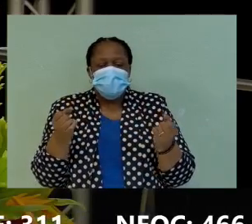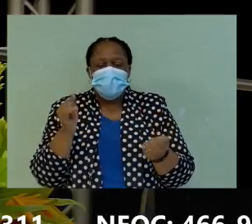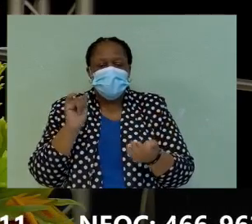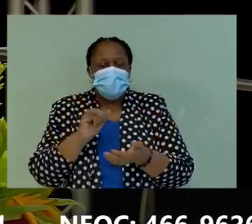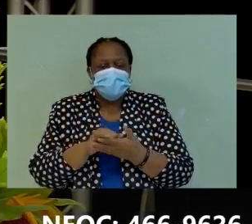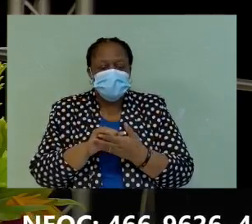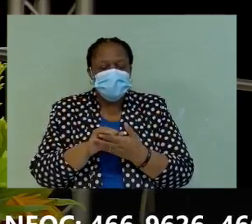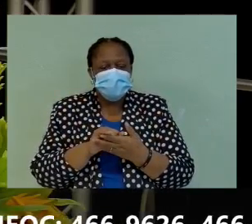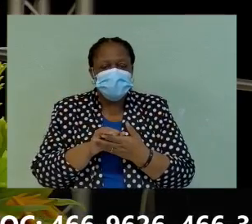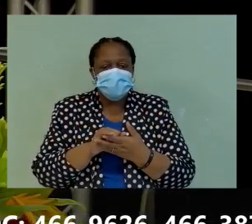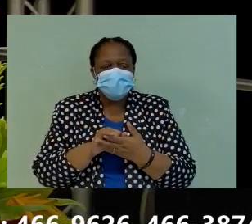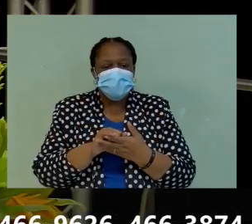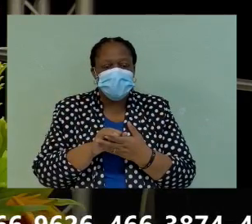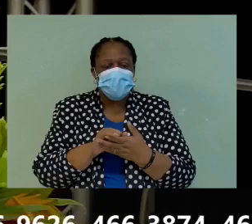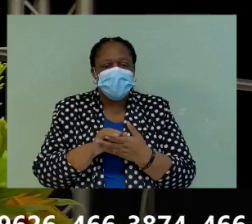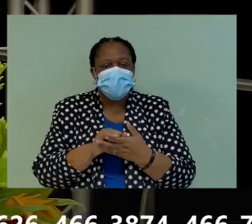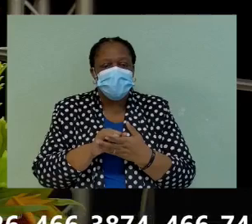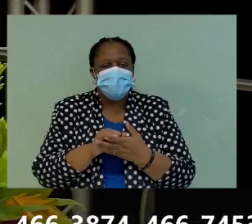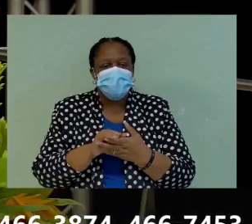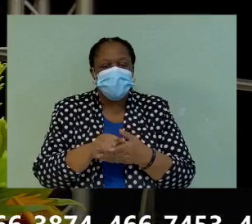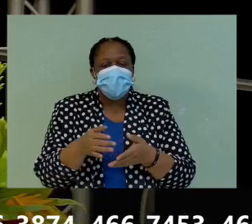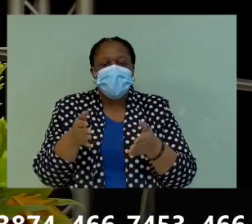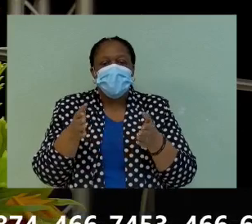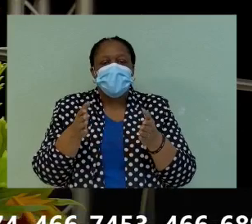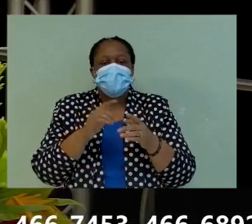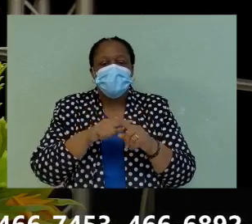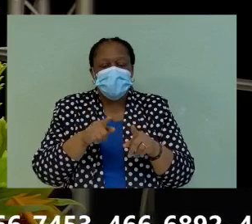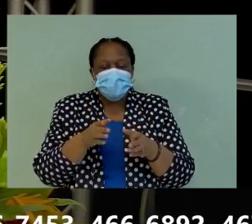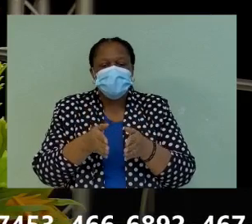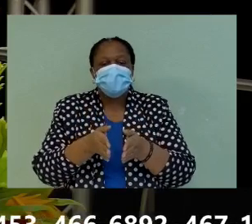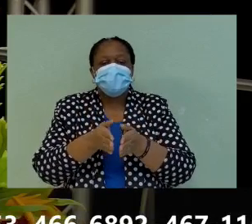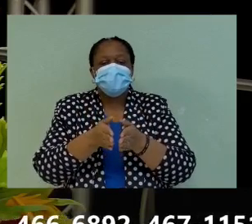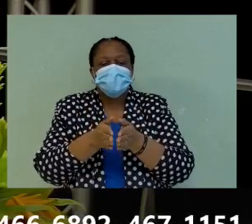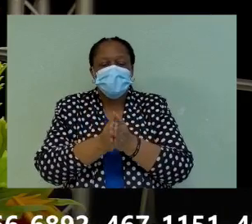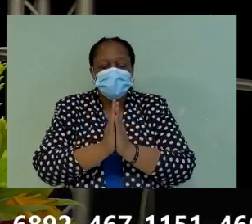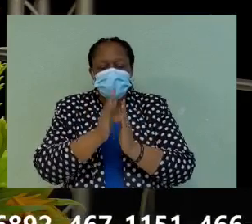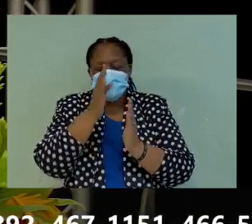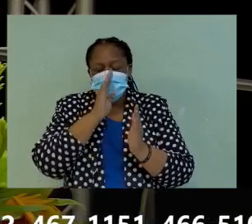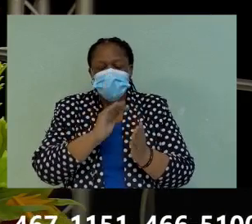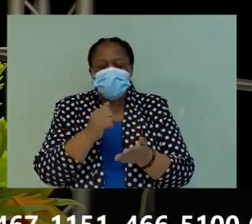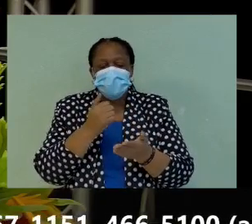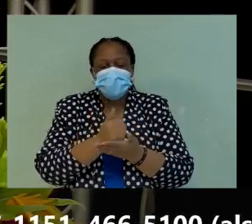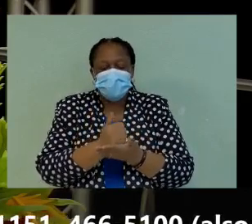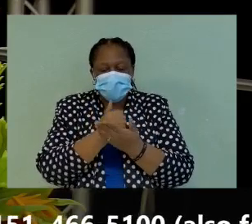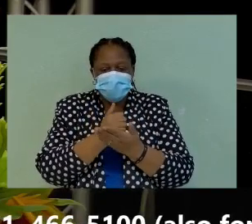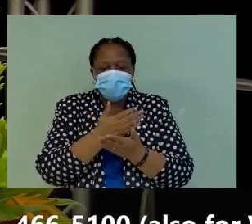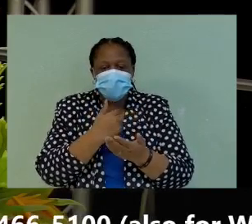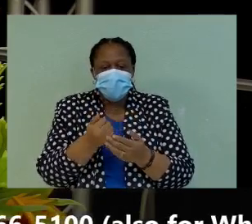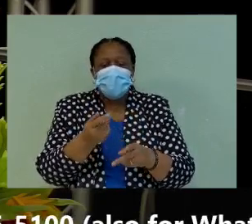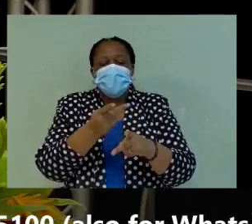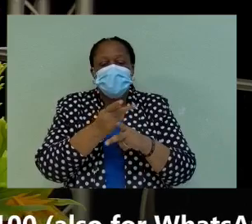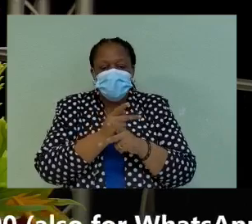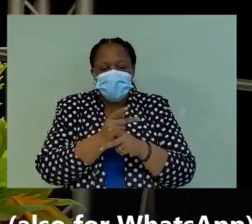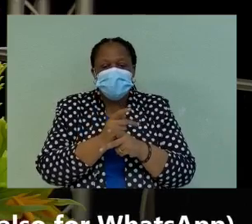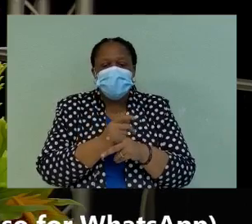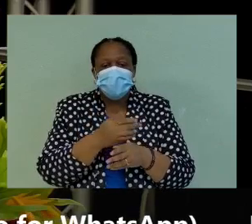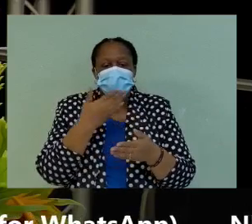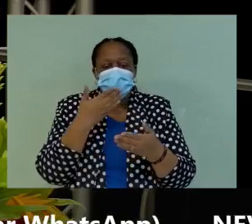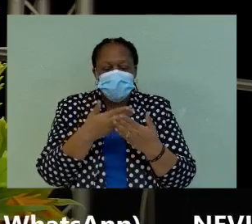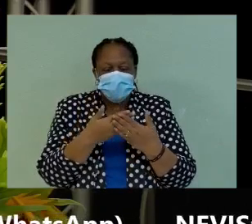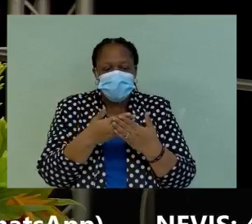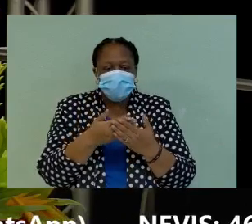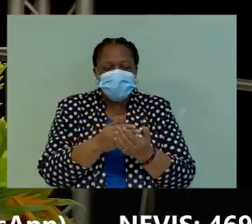the disease. I thank the Almighty God that He kept me healthy through it all, and that I did not have to deal with